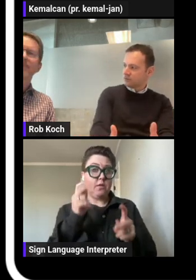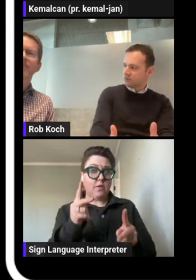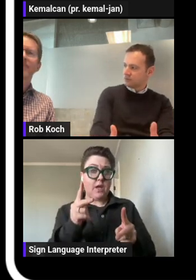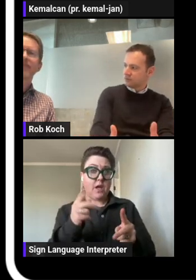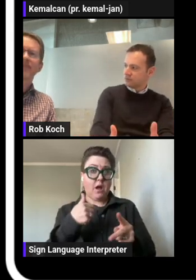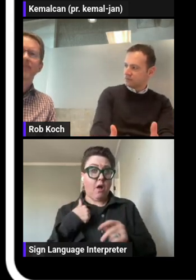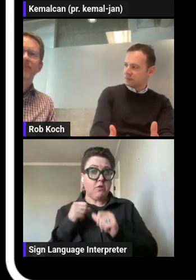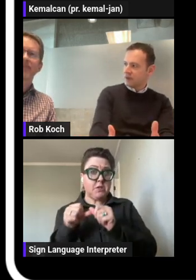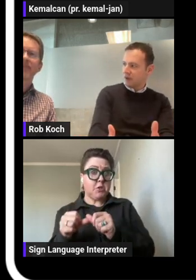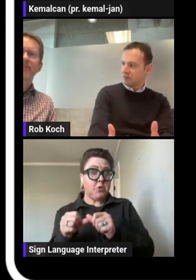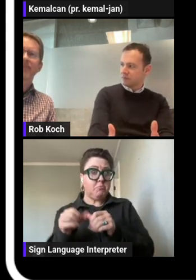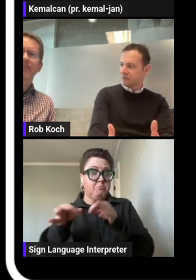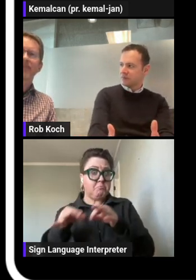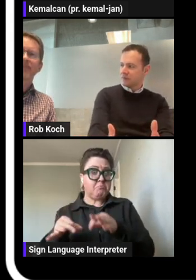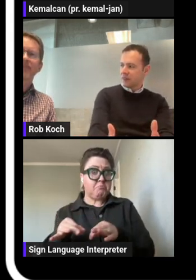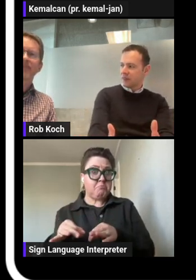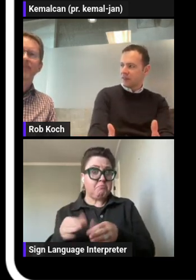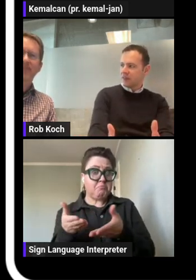continue.